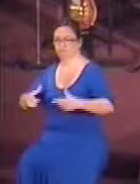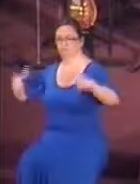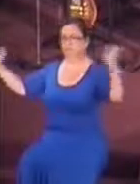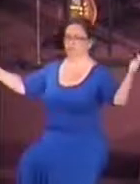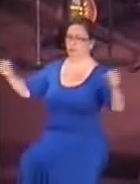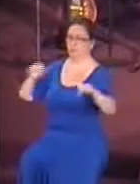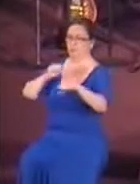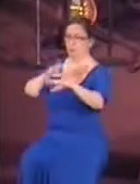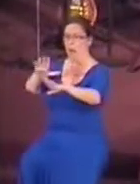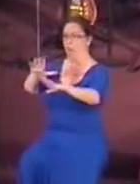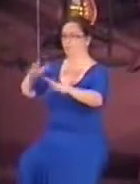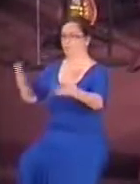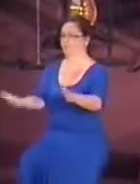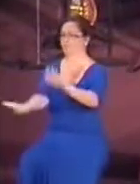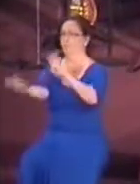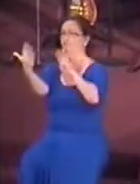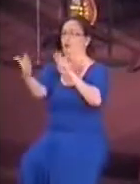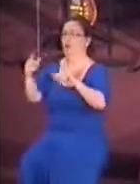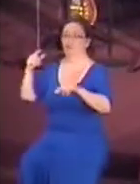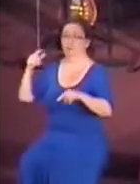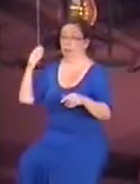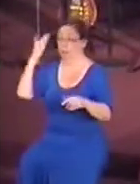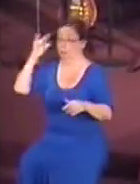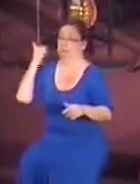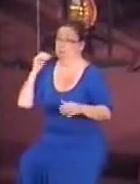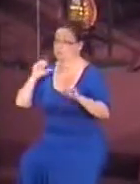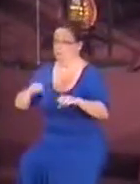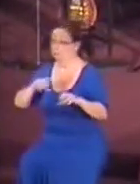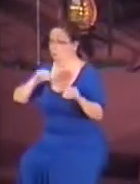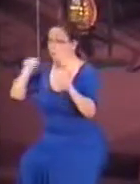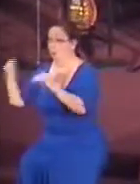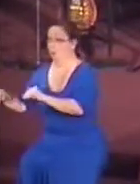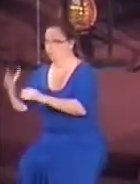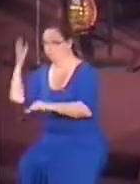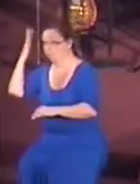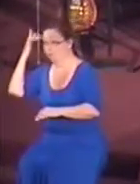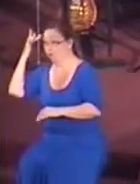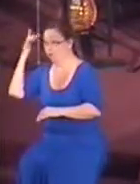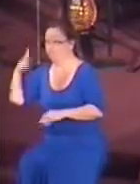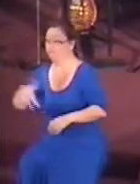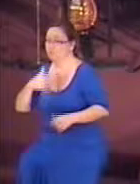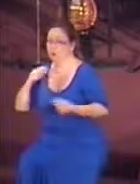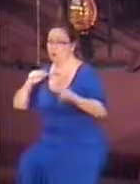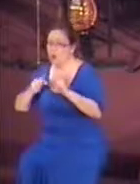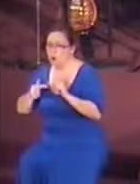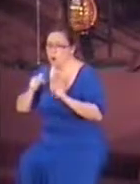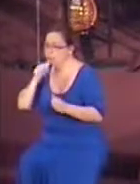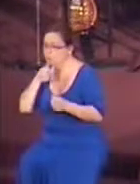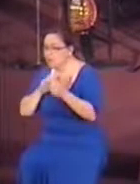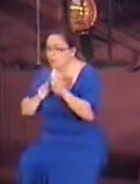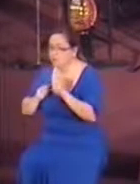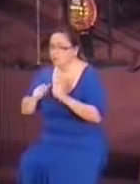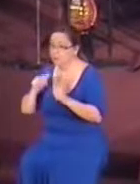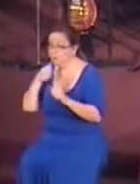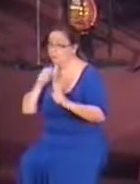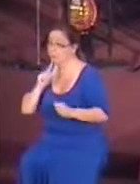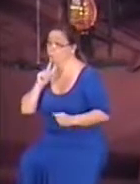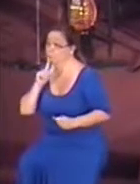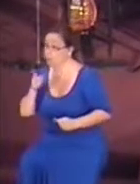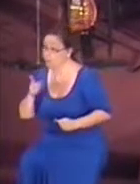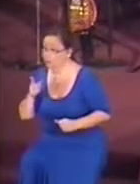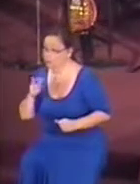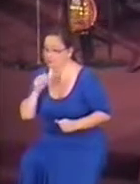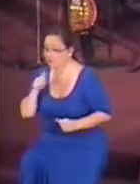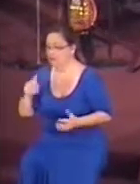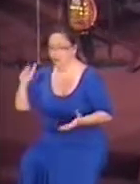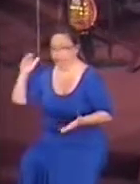mountain before us, and we don't know if it can be moved because we feel so hurt and we have so much suffering, and the suffering is very real. I'm